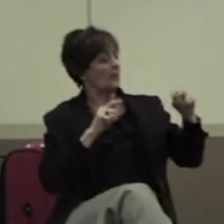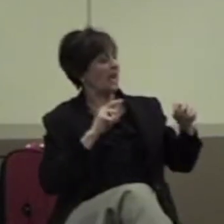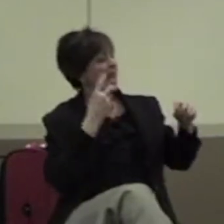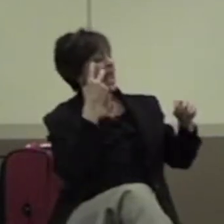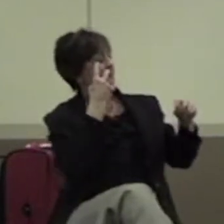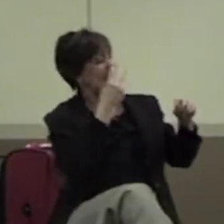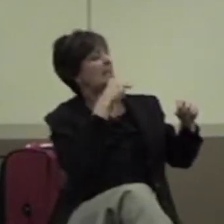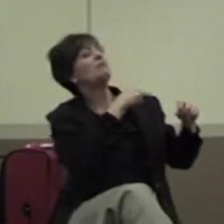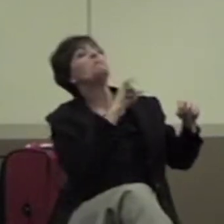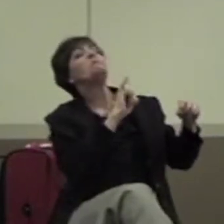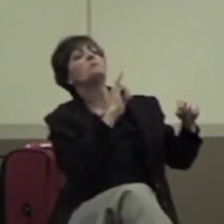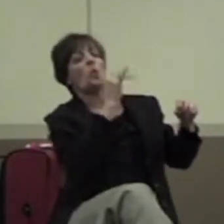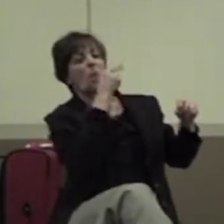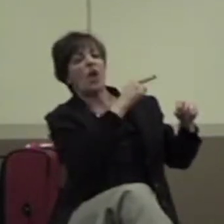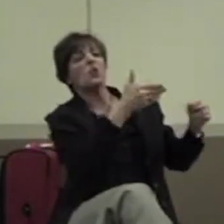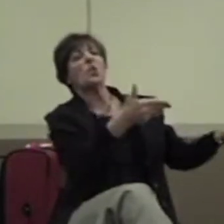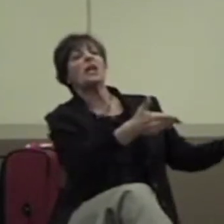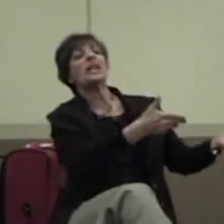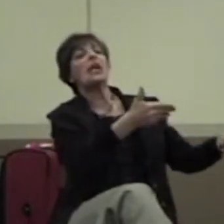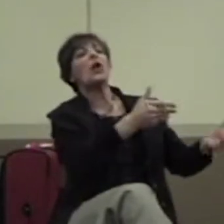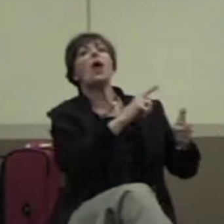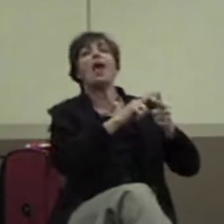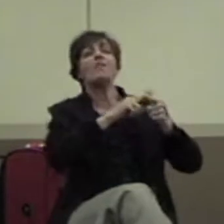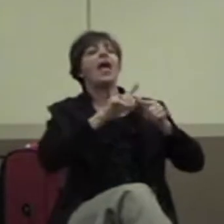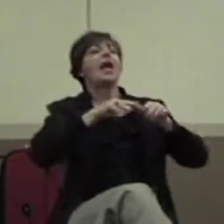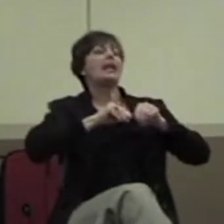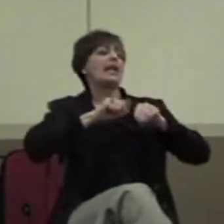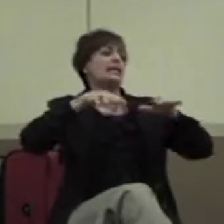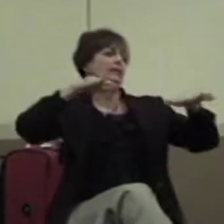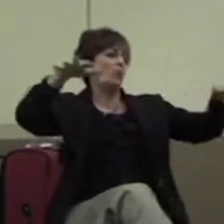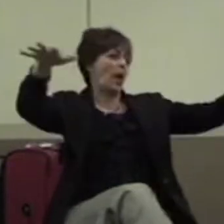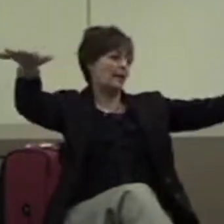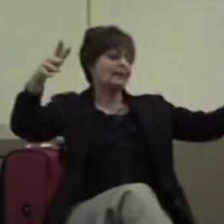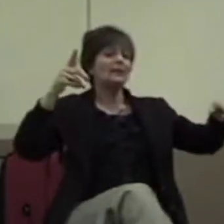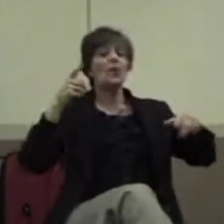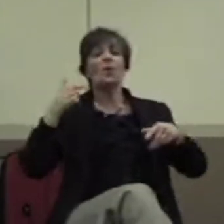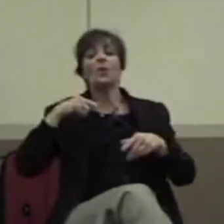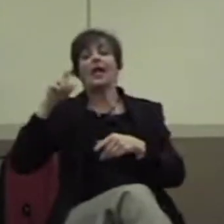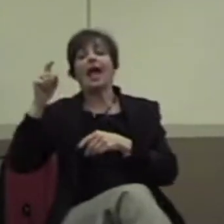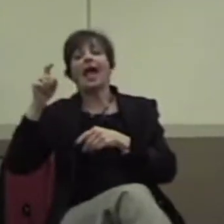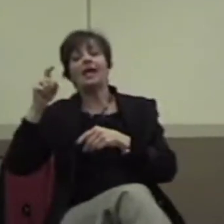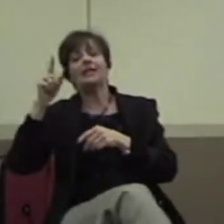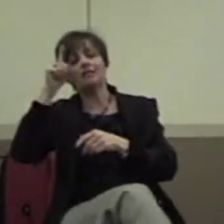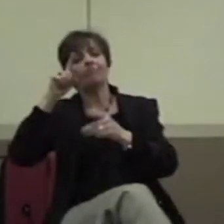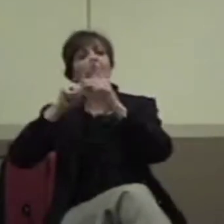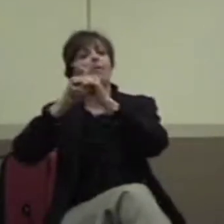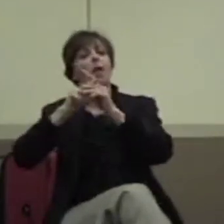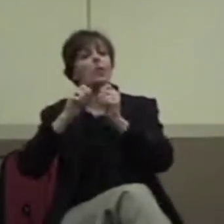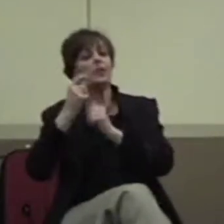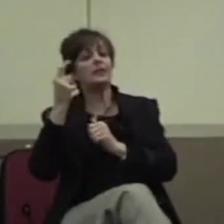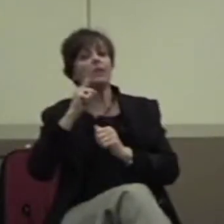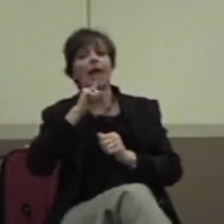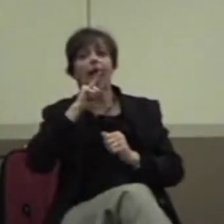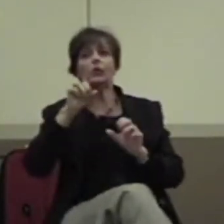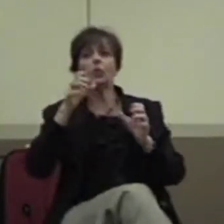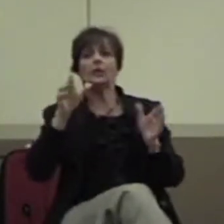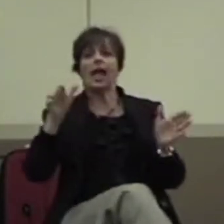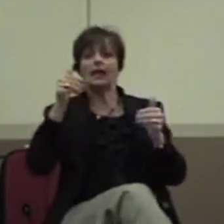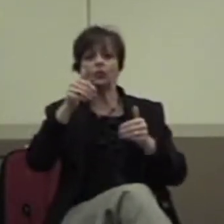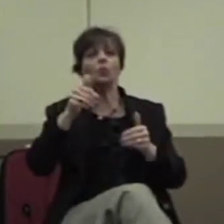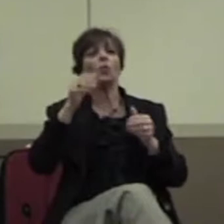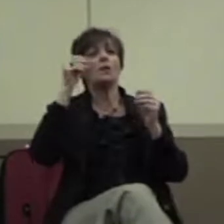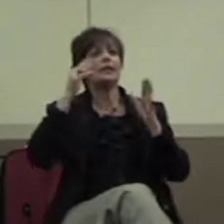see what you're really there for, and that it spreads through the room. So we had to come up with something that actual classroom